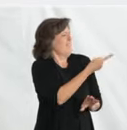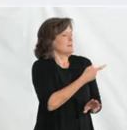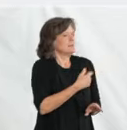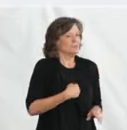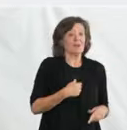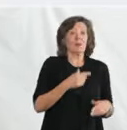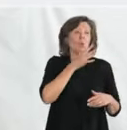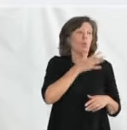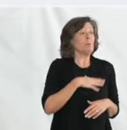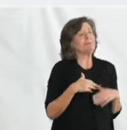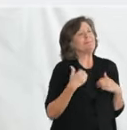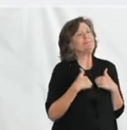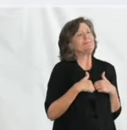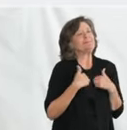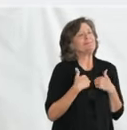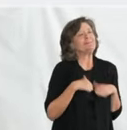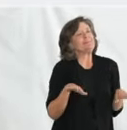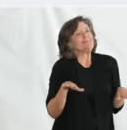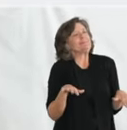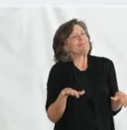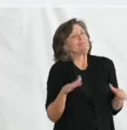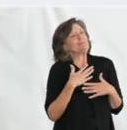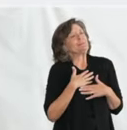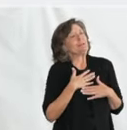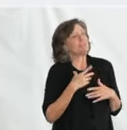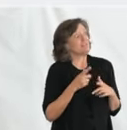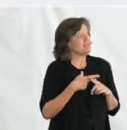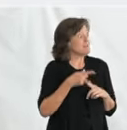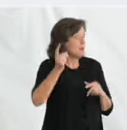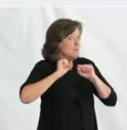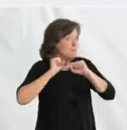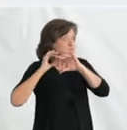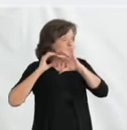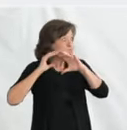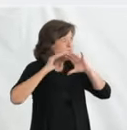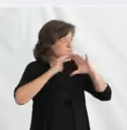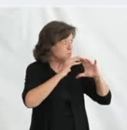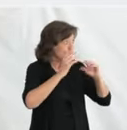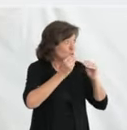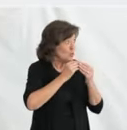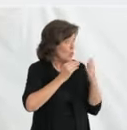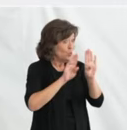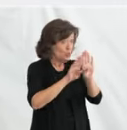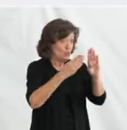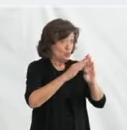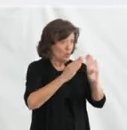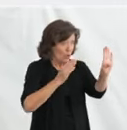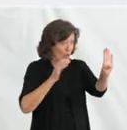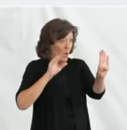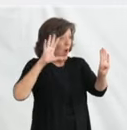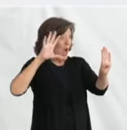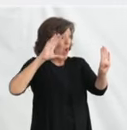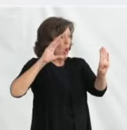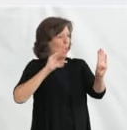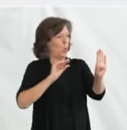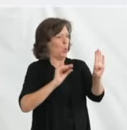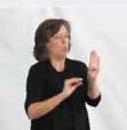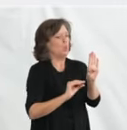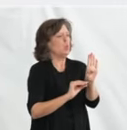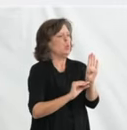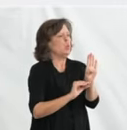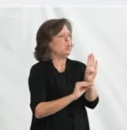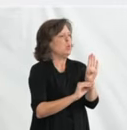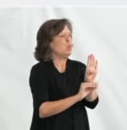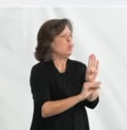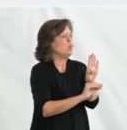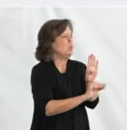then the blob just goes, flattens itself out, starts to ooze under the door. And we're like, lady, watch out. And she's like, oh, this is just what I needed after a long